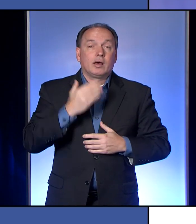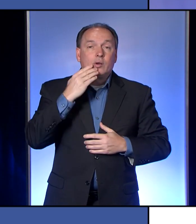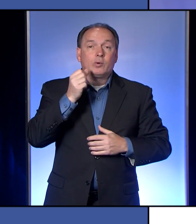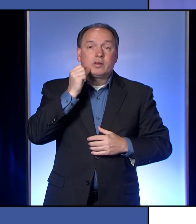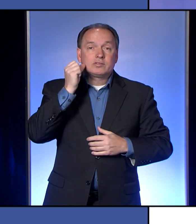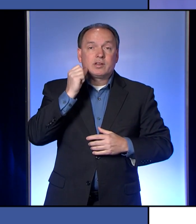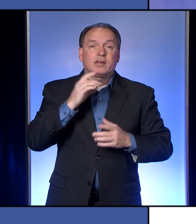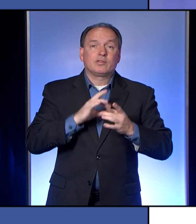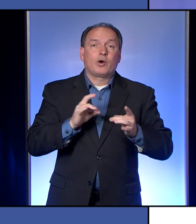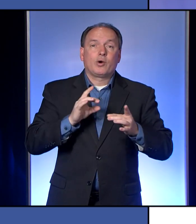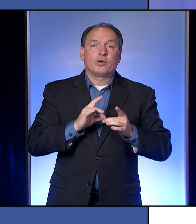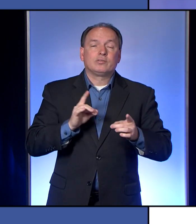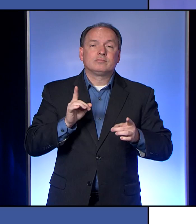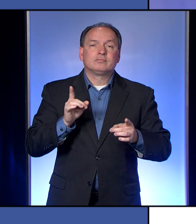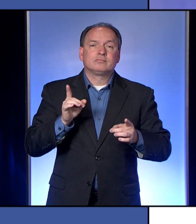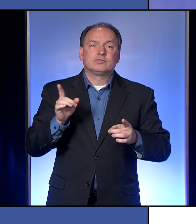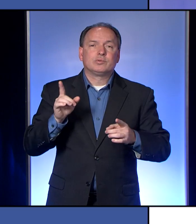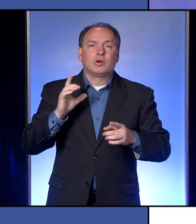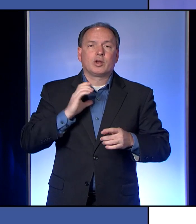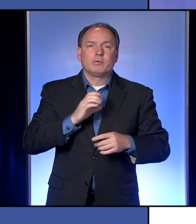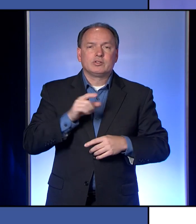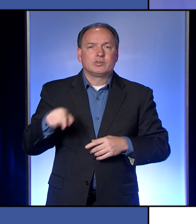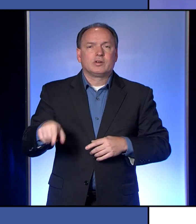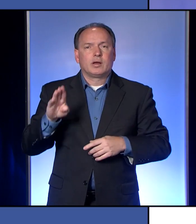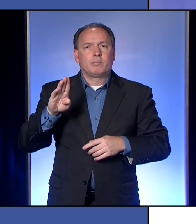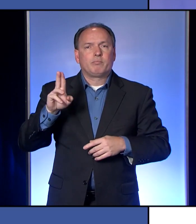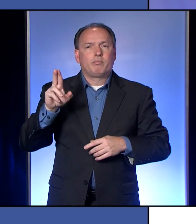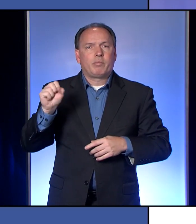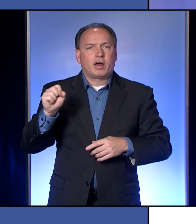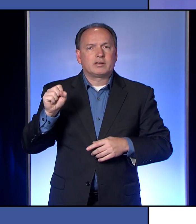talked to a commissioner down in Bucks County,